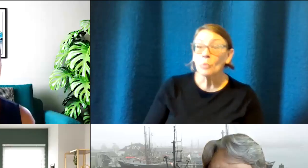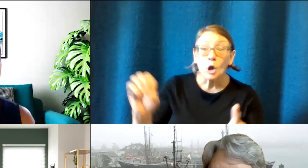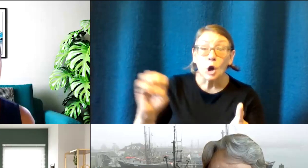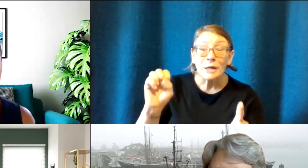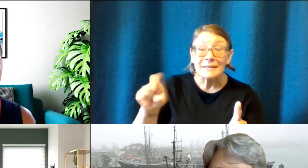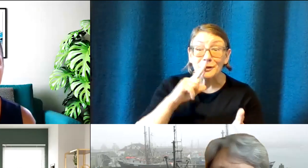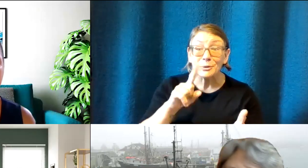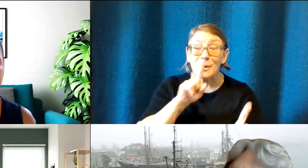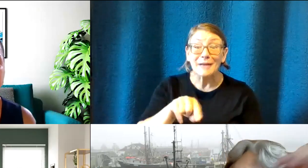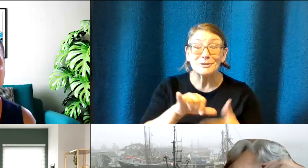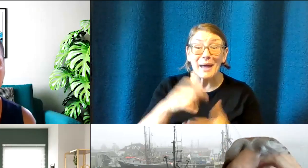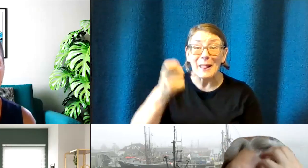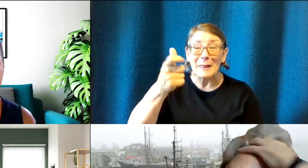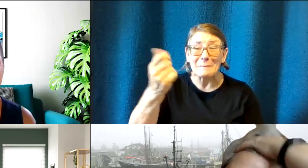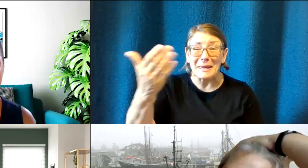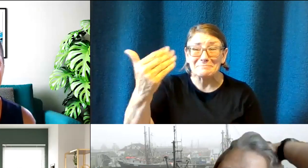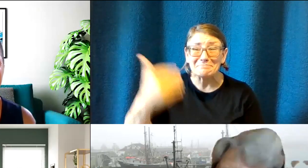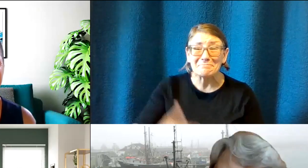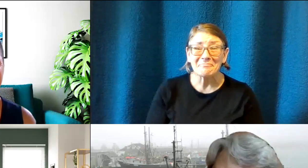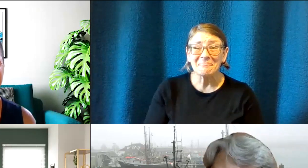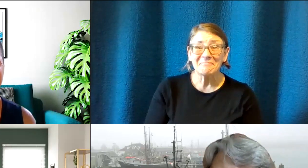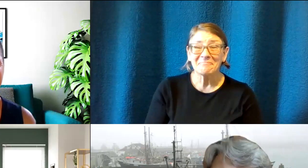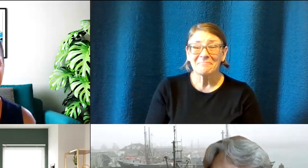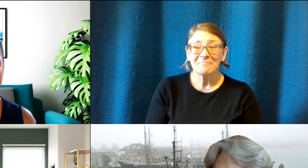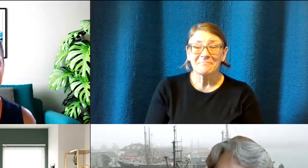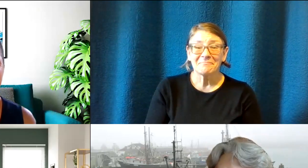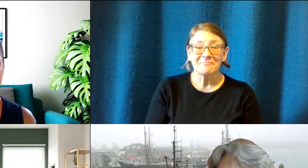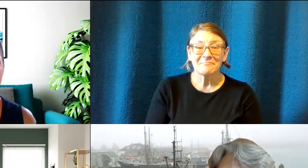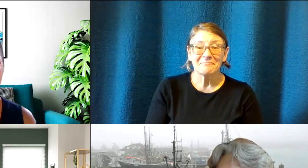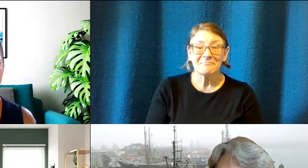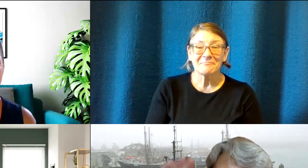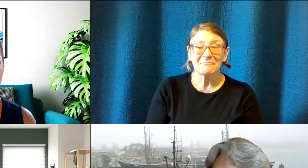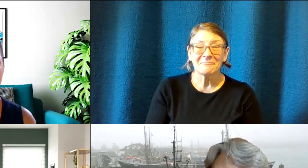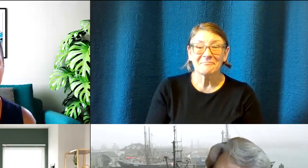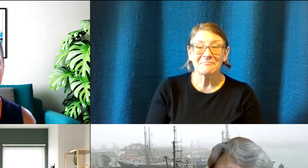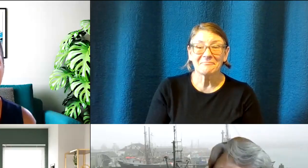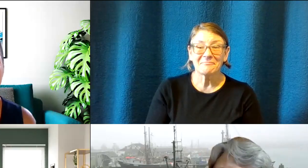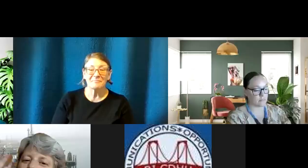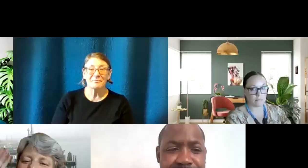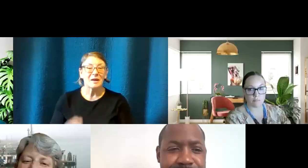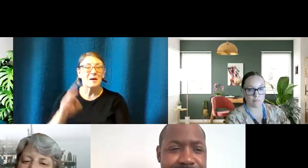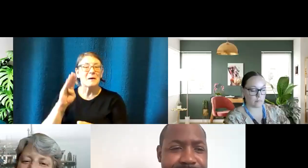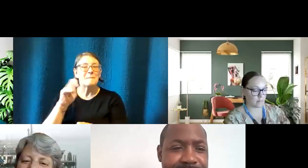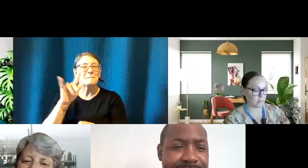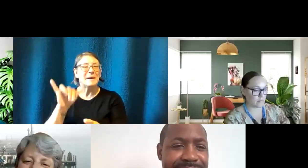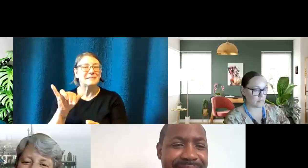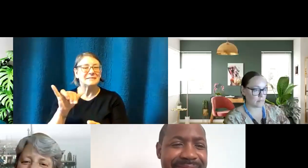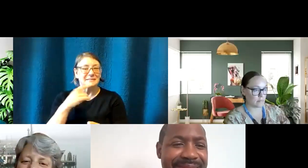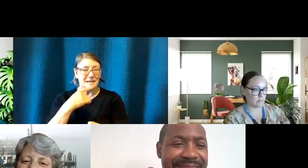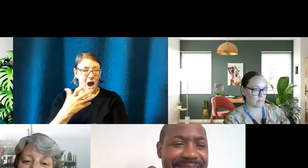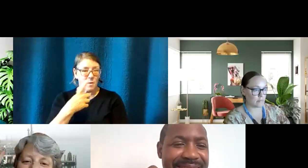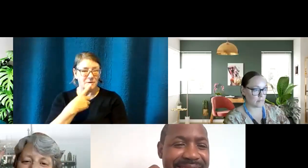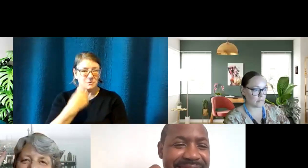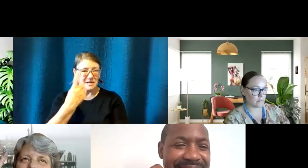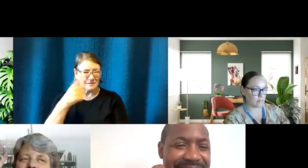on that a little bit? Denise, I was going to weigh in on that. Actually,